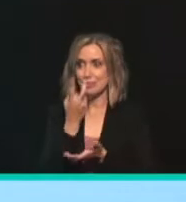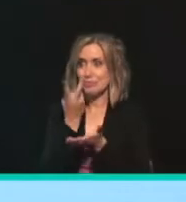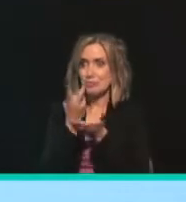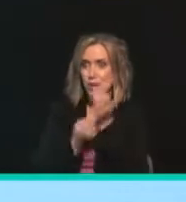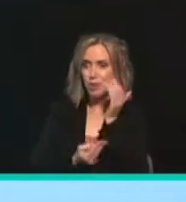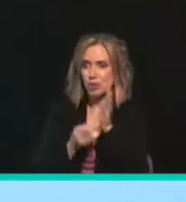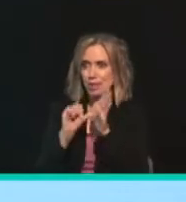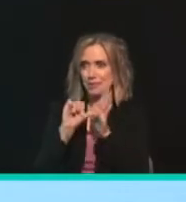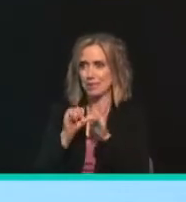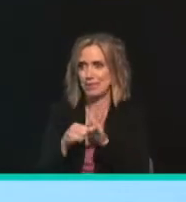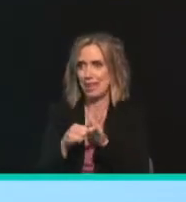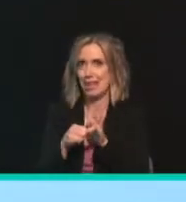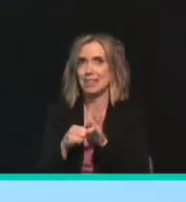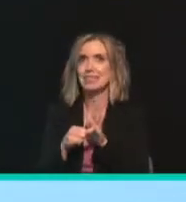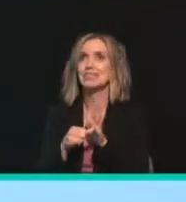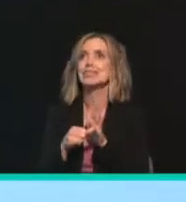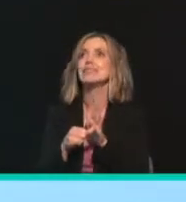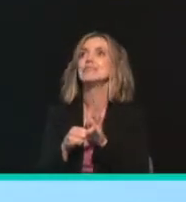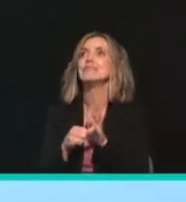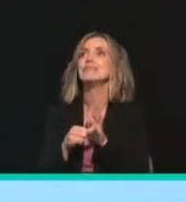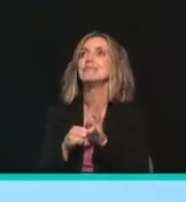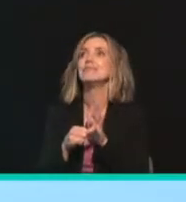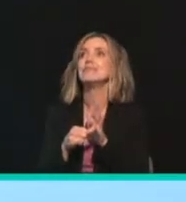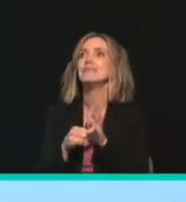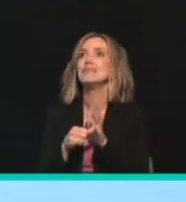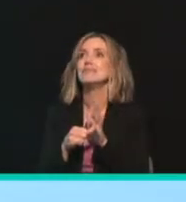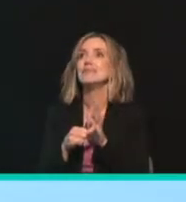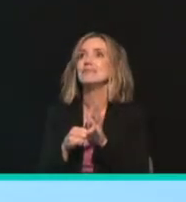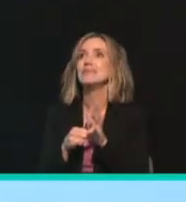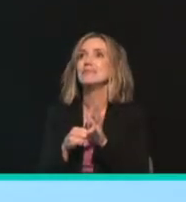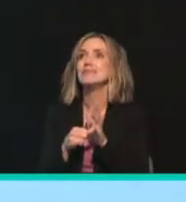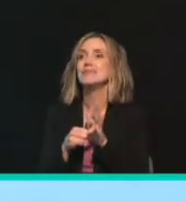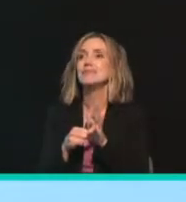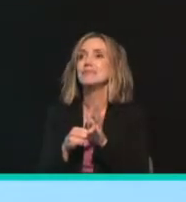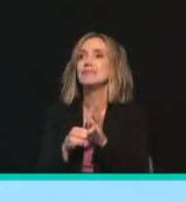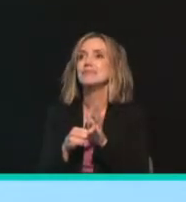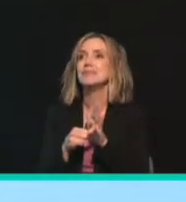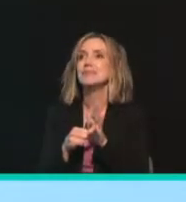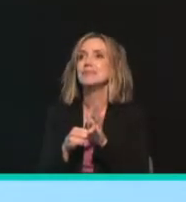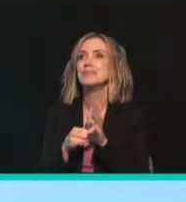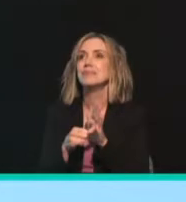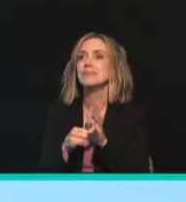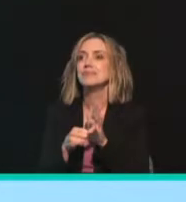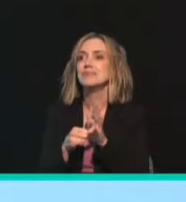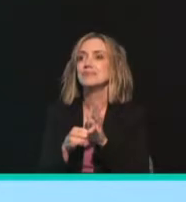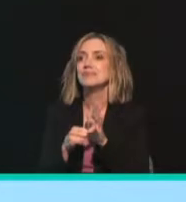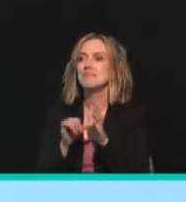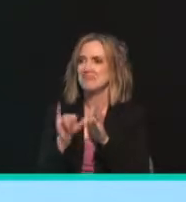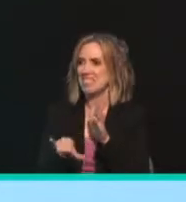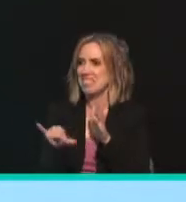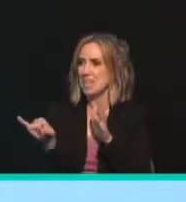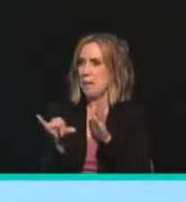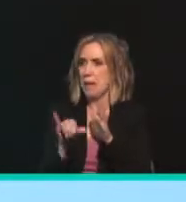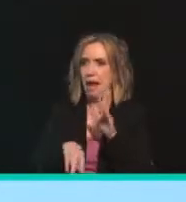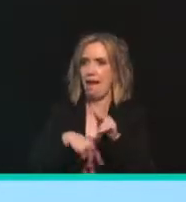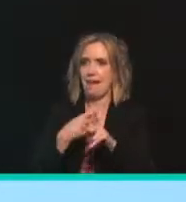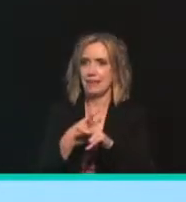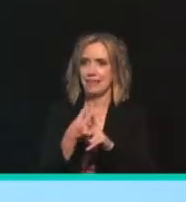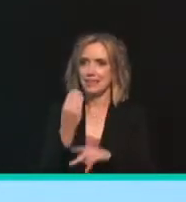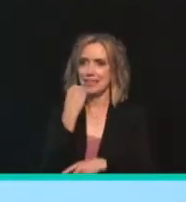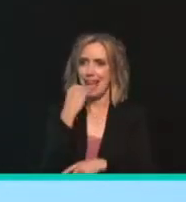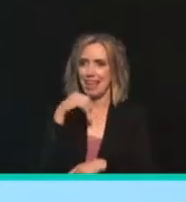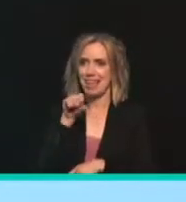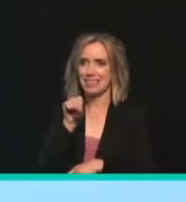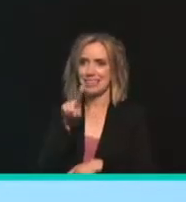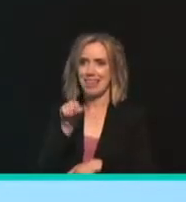that emphasize the kind of diet that the Adventist Church has encouraged. Their